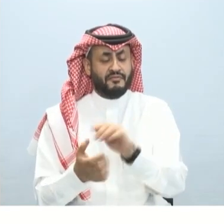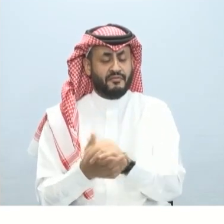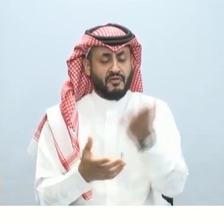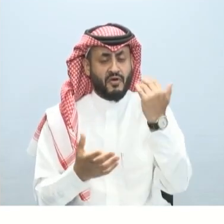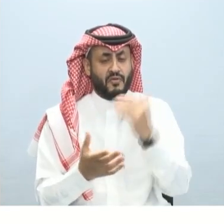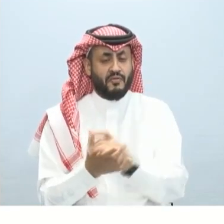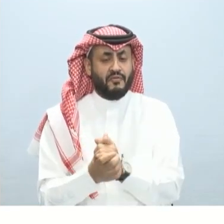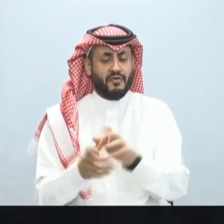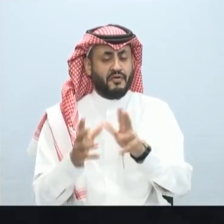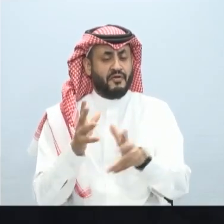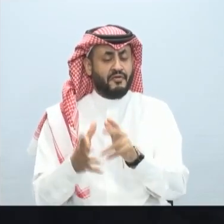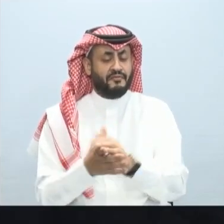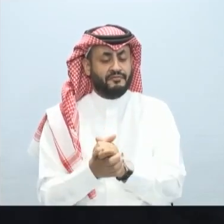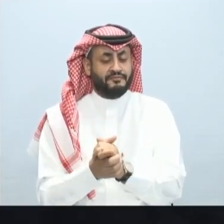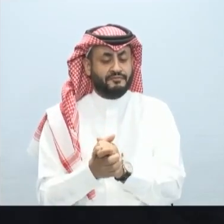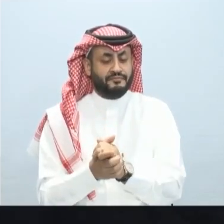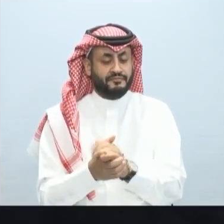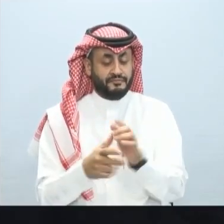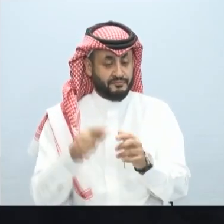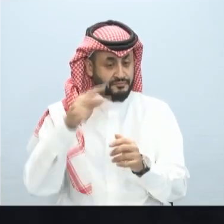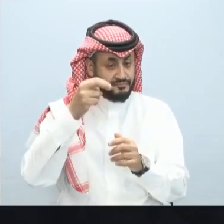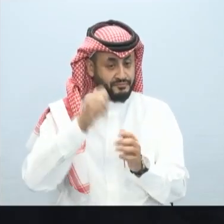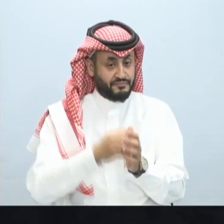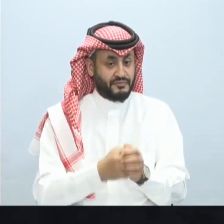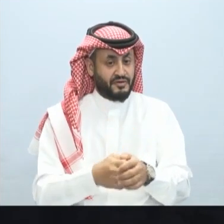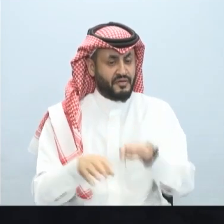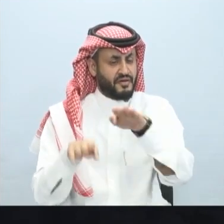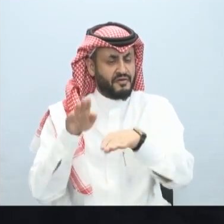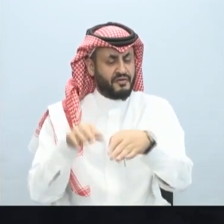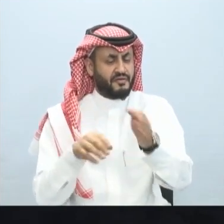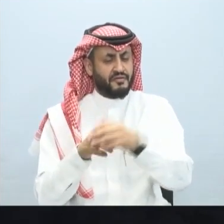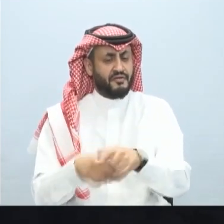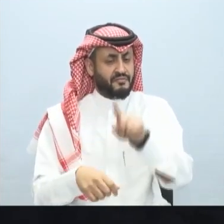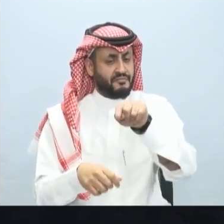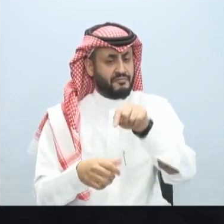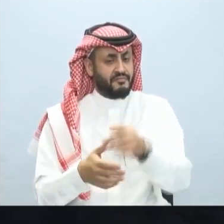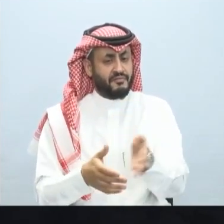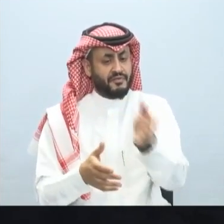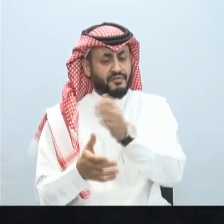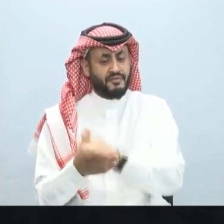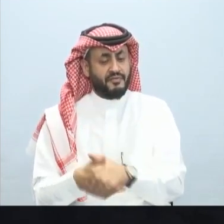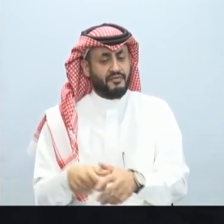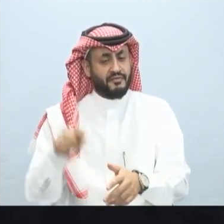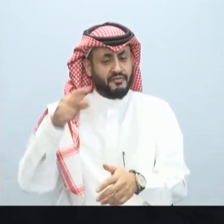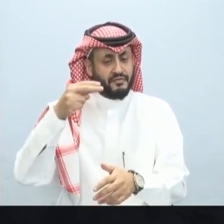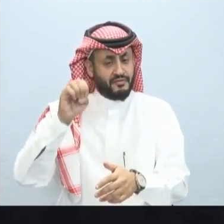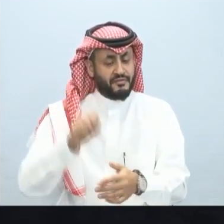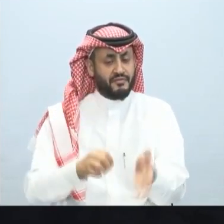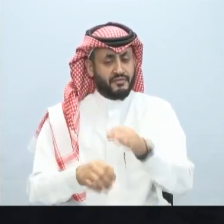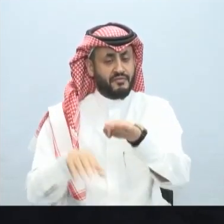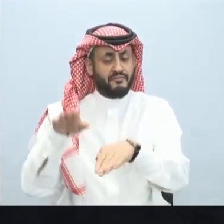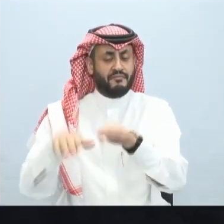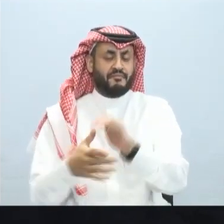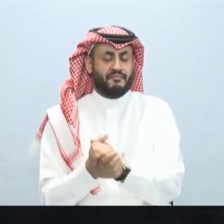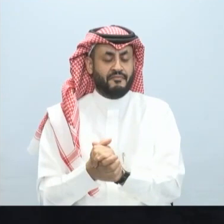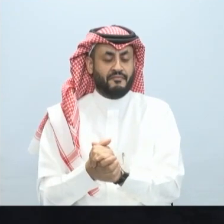explained at the very beginning, that we have here the comparative, we have our comma, and then we have in second part the